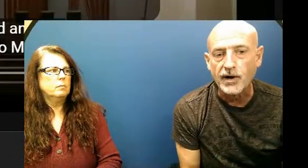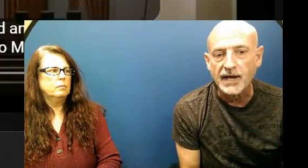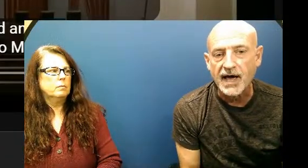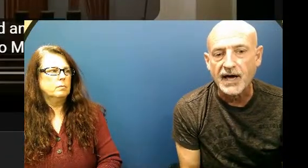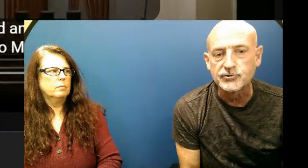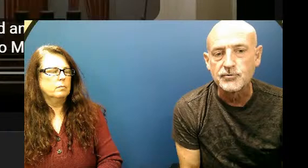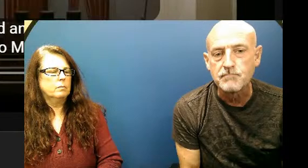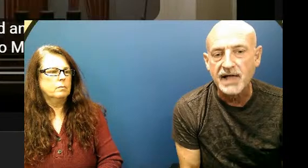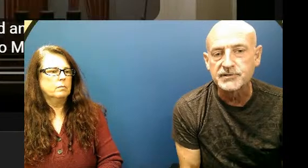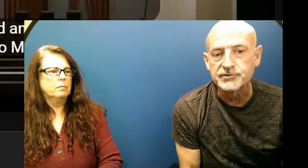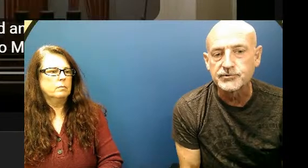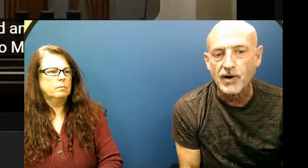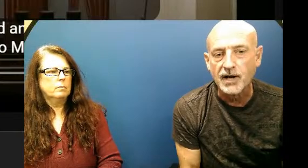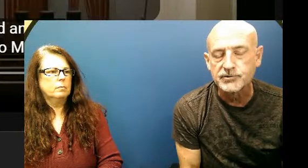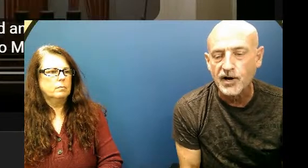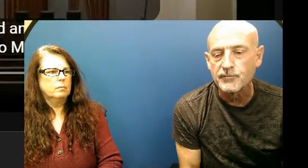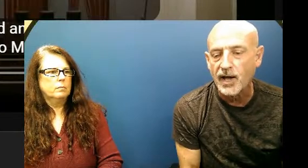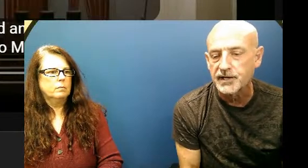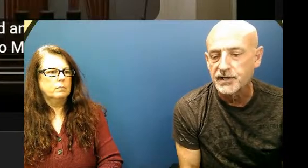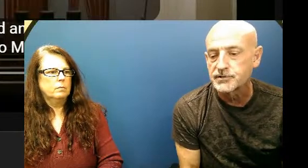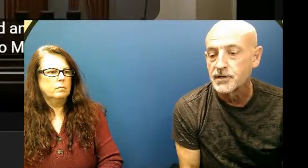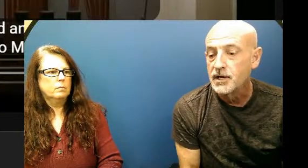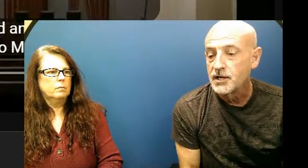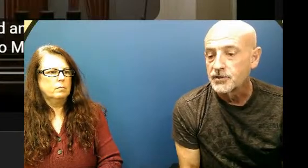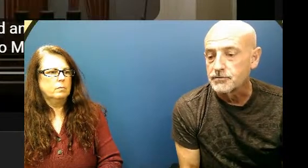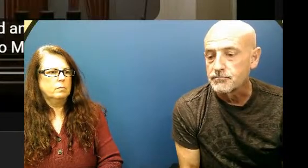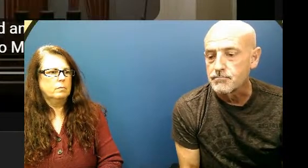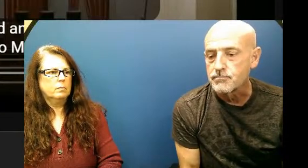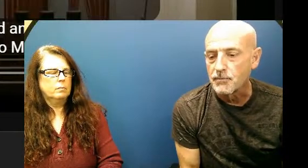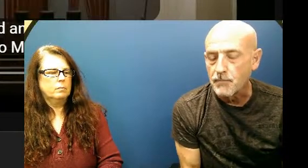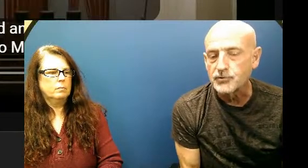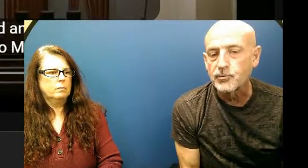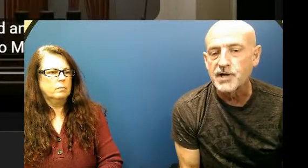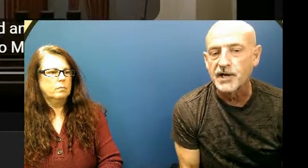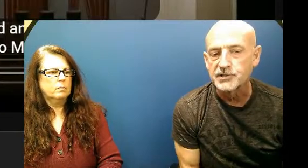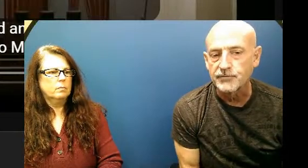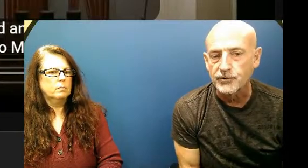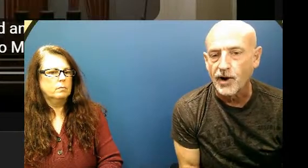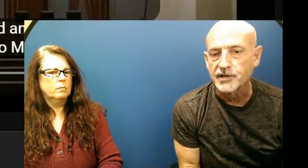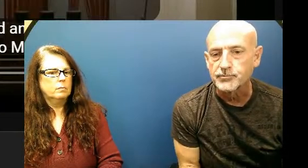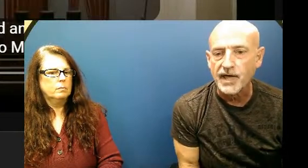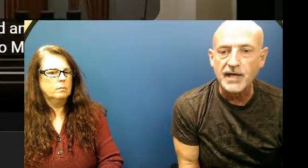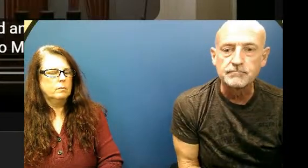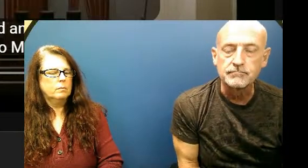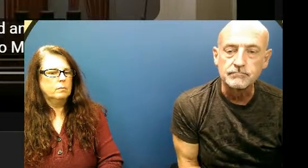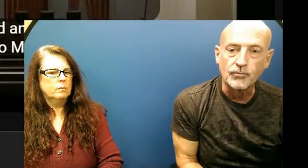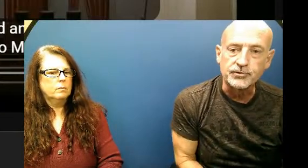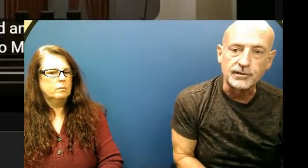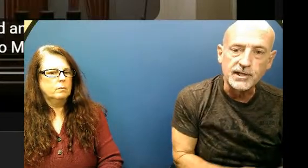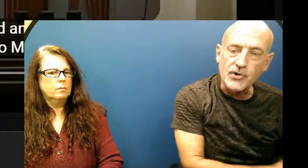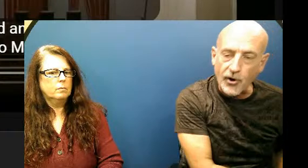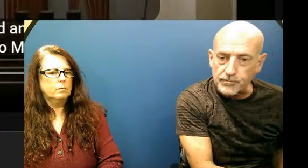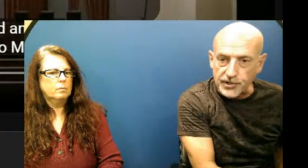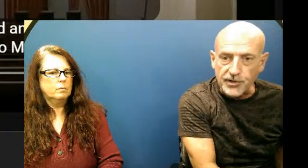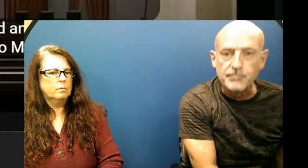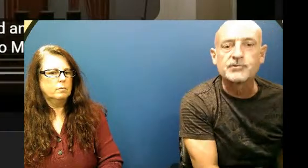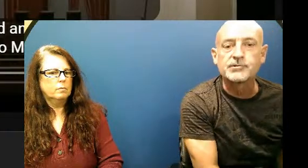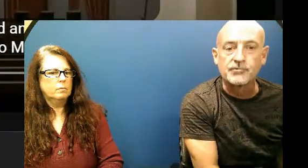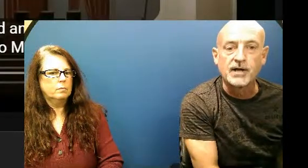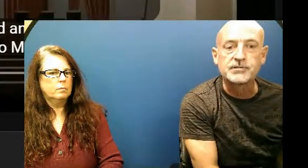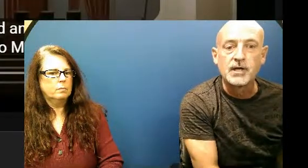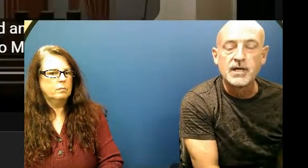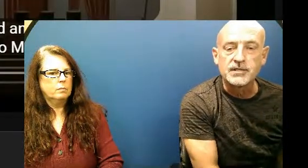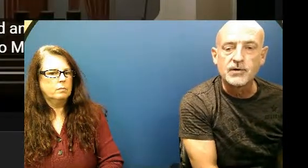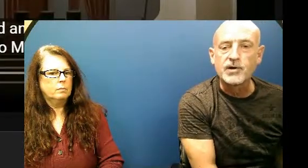have to work out how to balance those rights so everybody gets the most protection for the rights with the least harm to the other